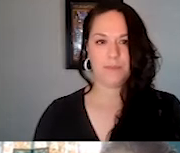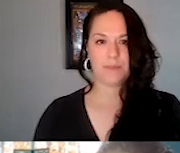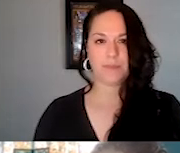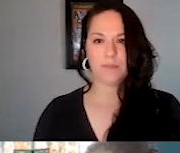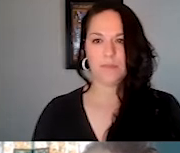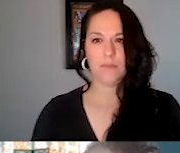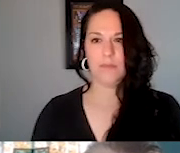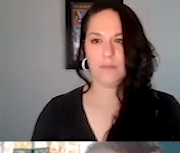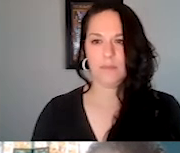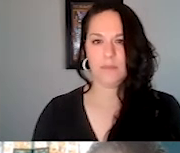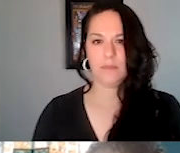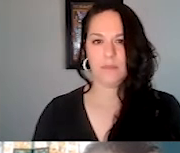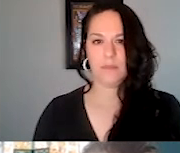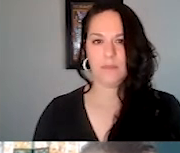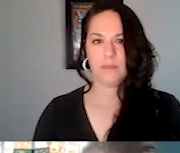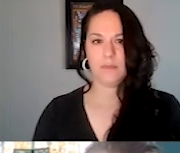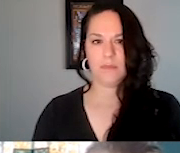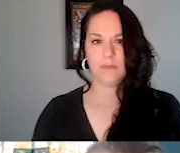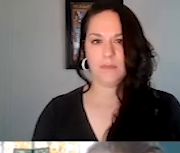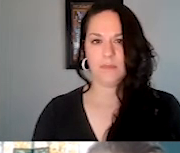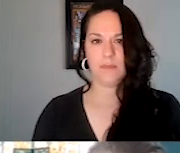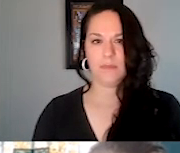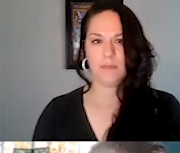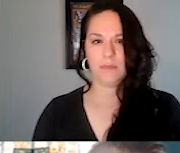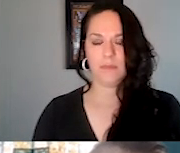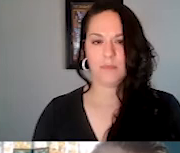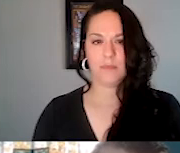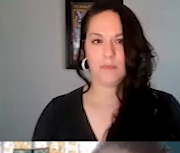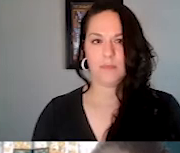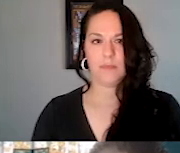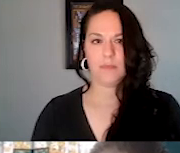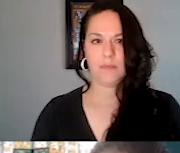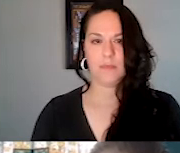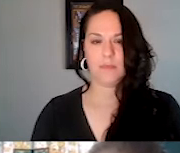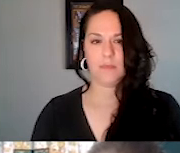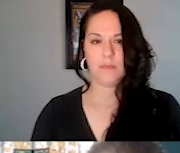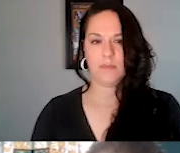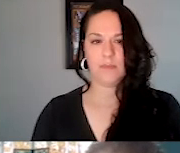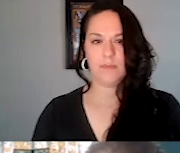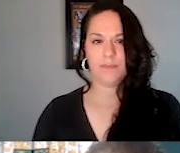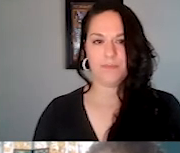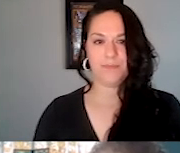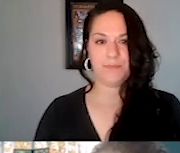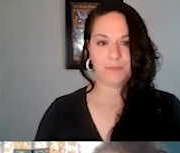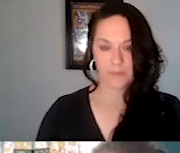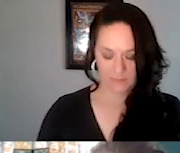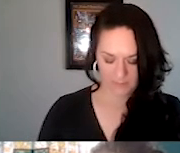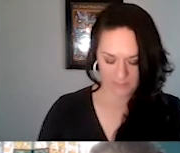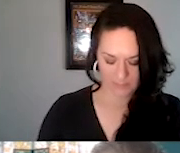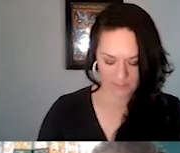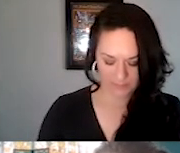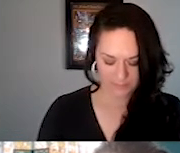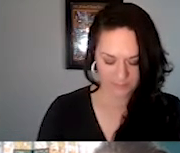oversupply of CBD in the US. Delta-8 is really harmful to the developing brain. It's very similar to